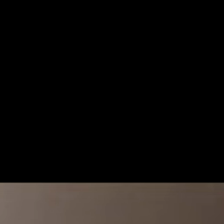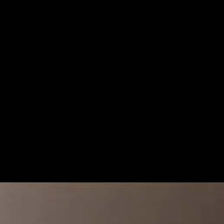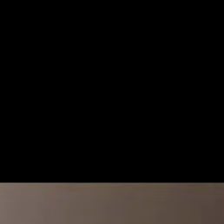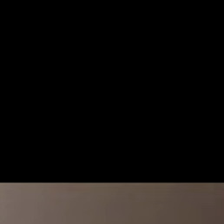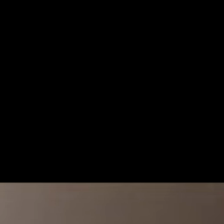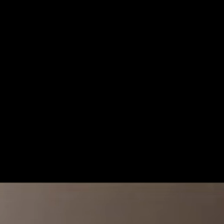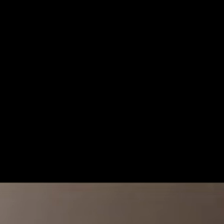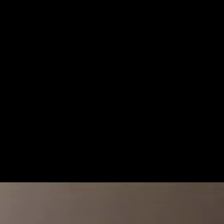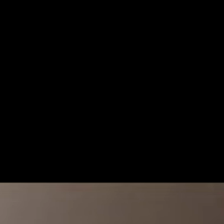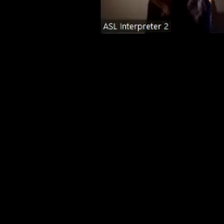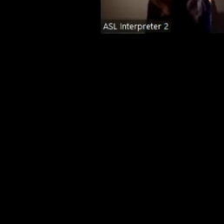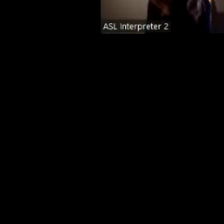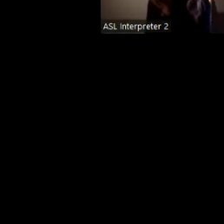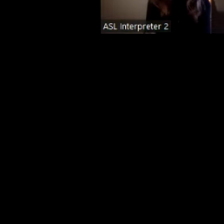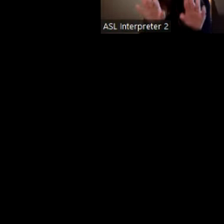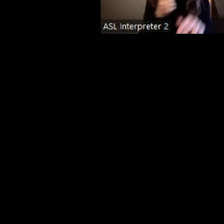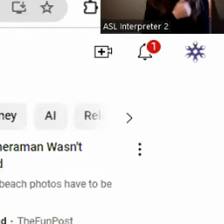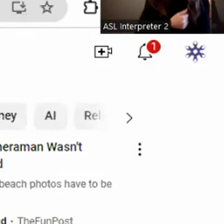So sorry, folks. It's okay.